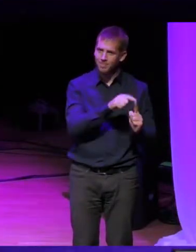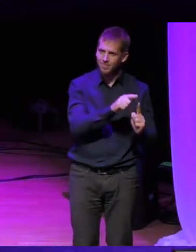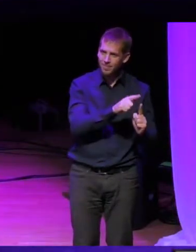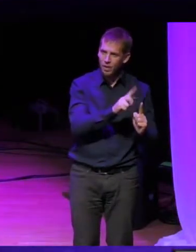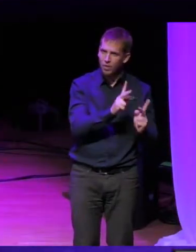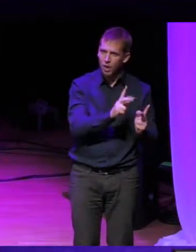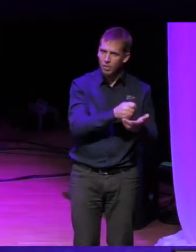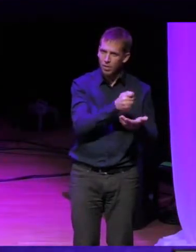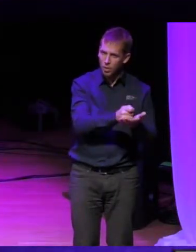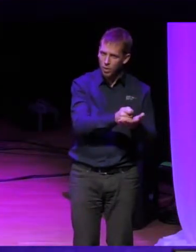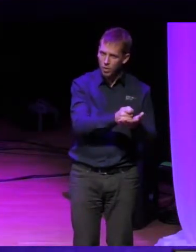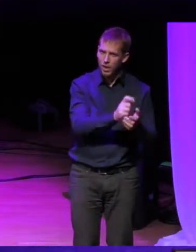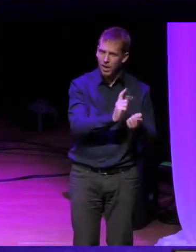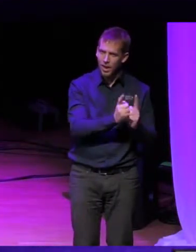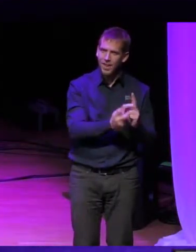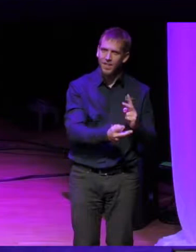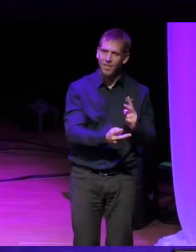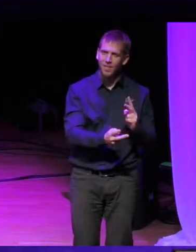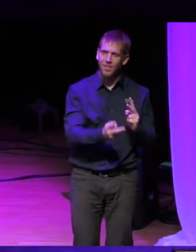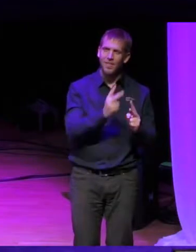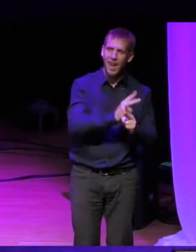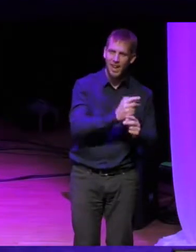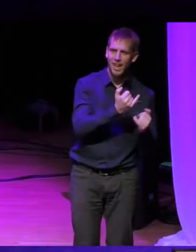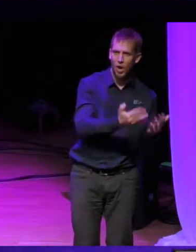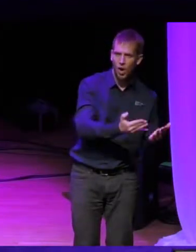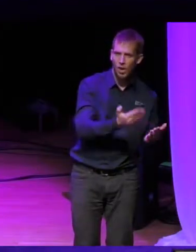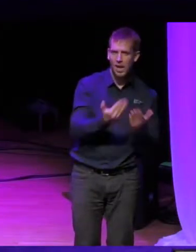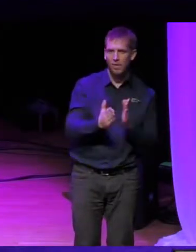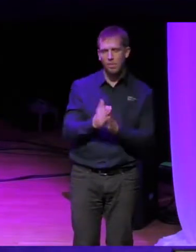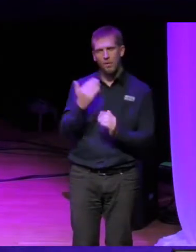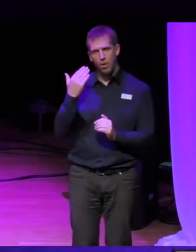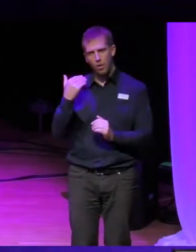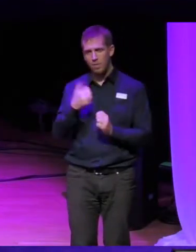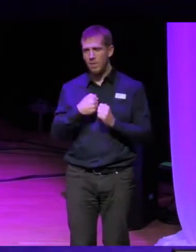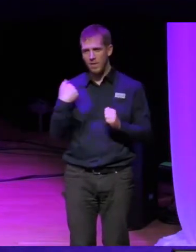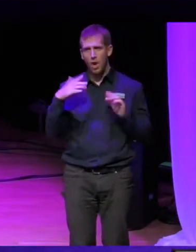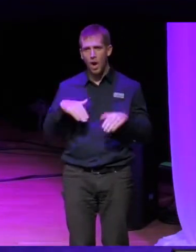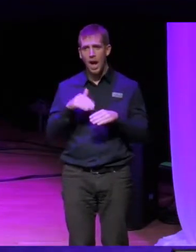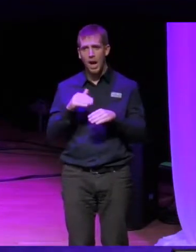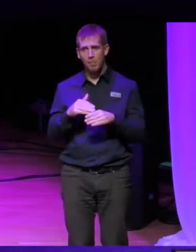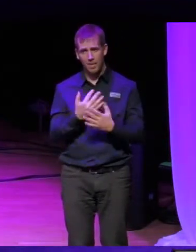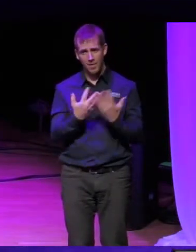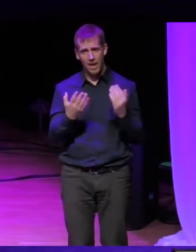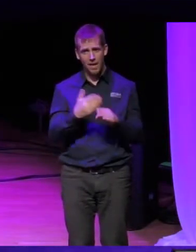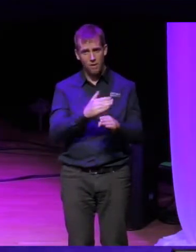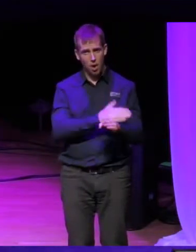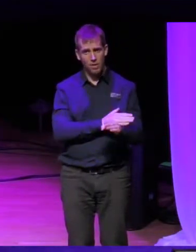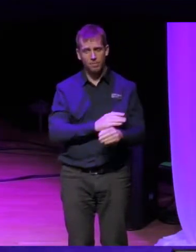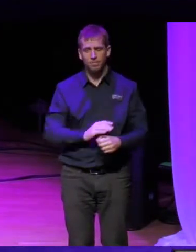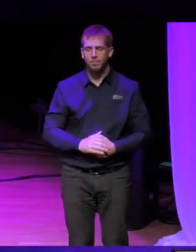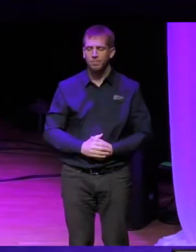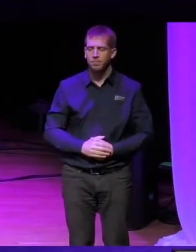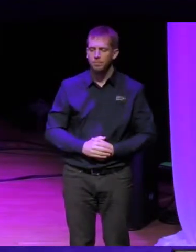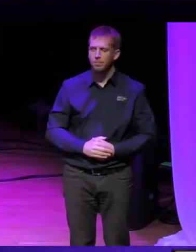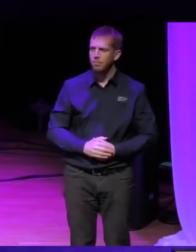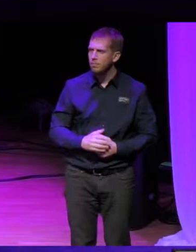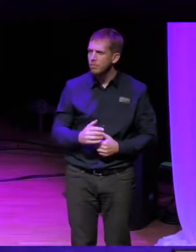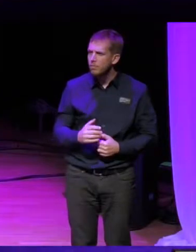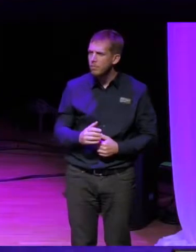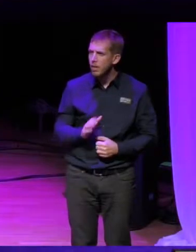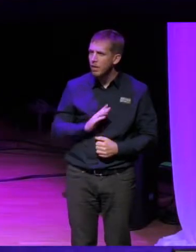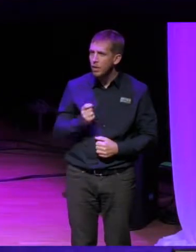time. Mm-hmm. I just want to say, if there's anyone who wants to ask the questions to Esha, please feel free. I think I will be able to see if